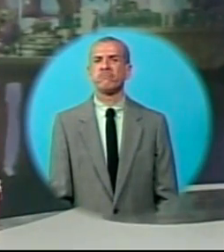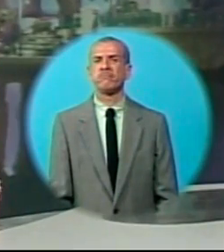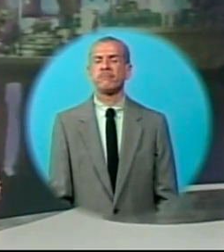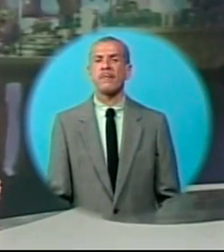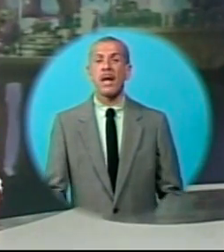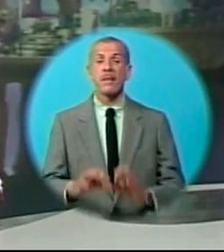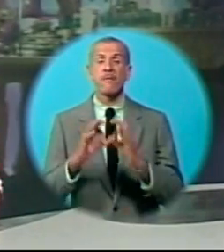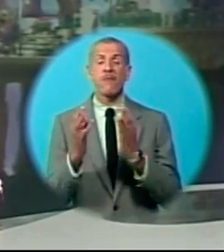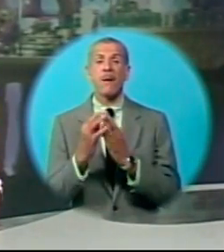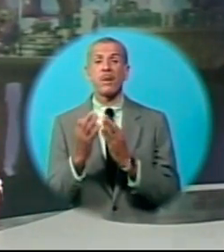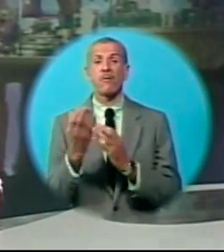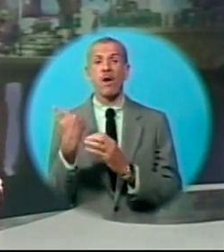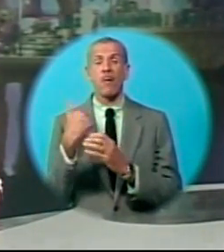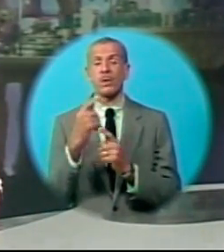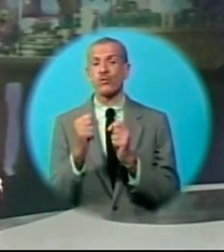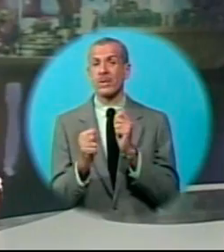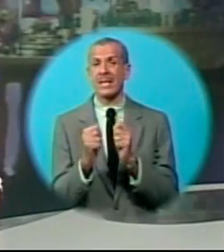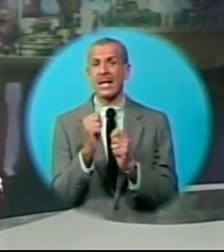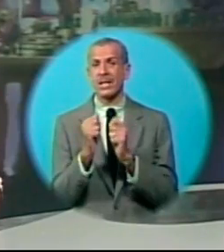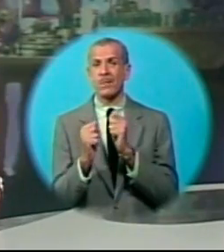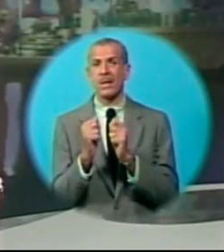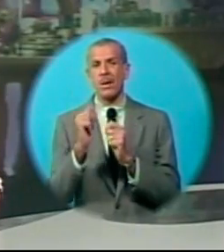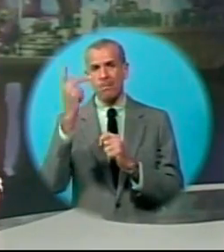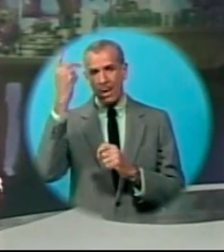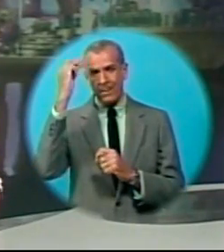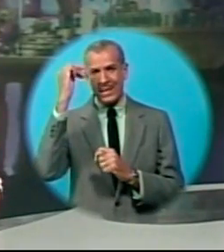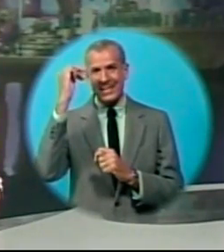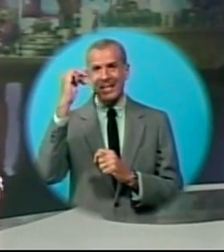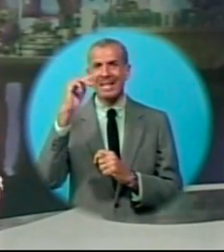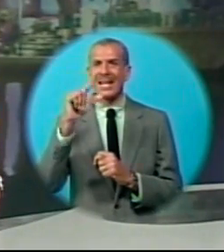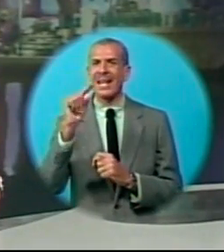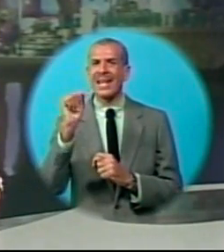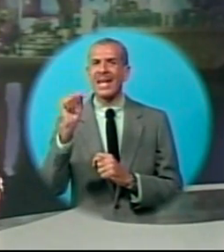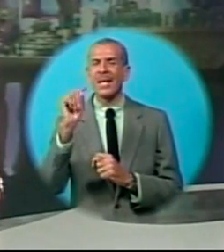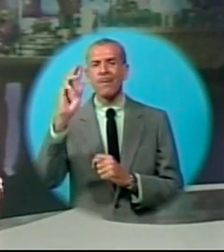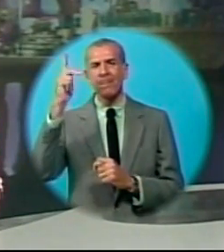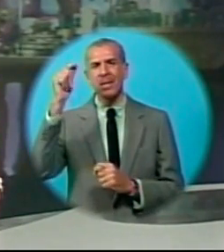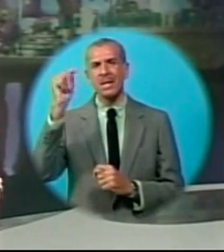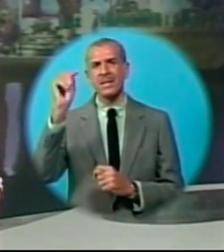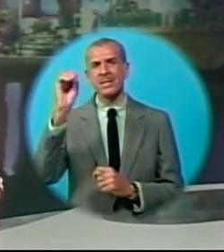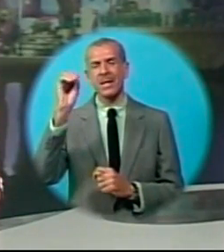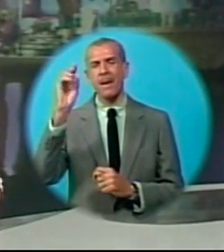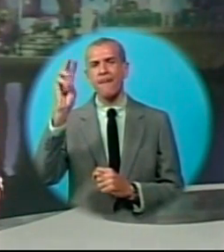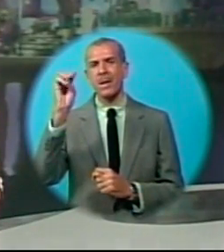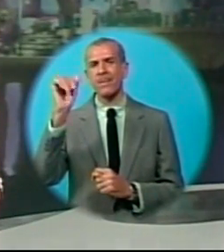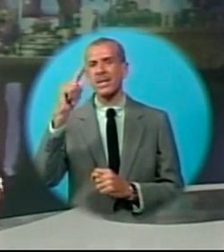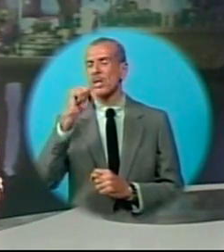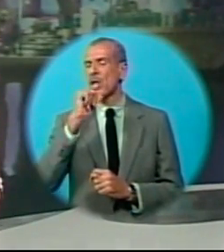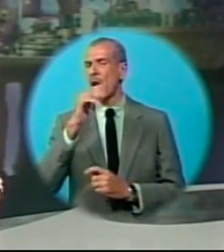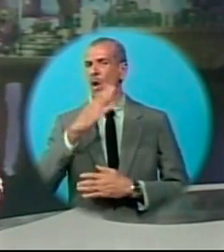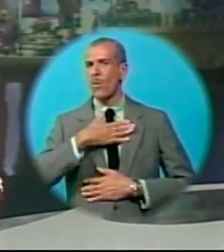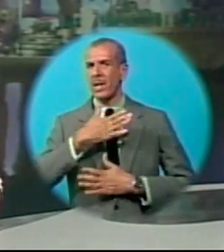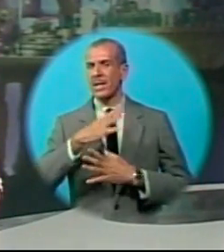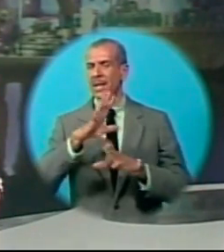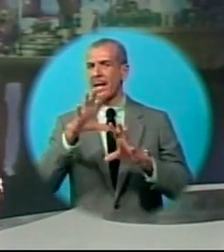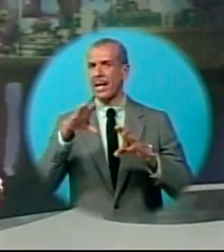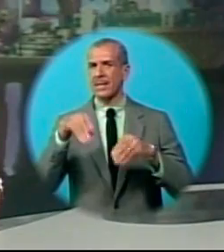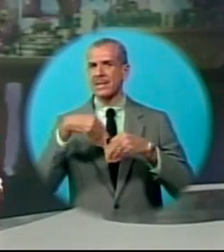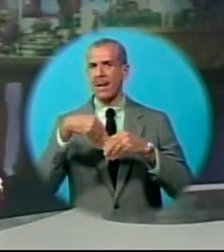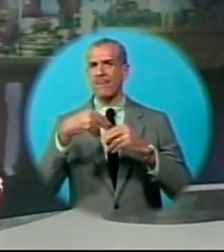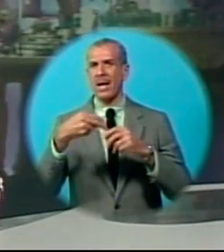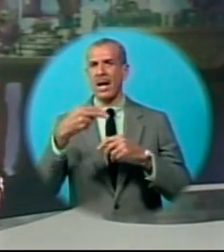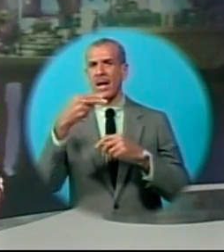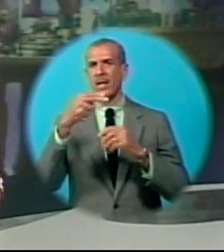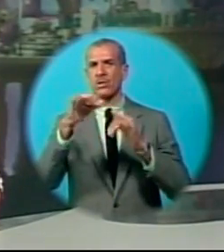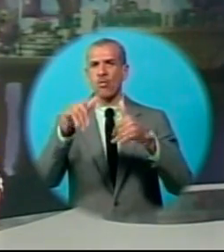The family of former Trinidad and Tobago Prime Minister, the late Patrick Manning, say they would be unwilling to accept the nation's highest